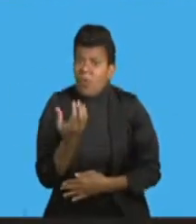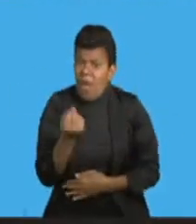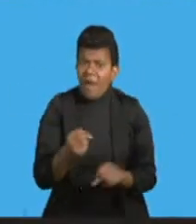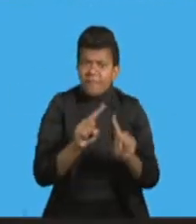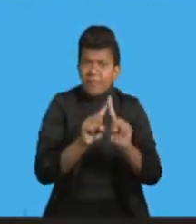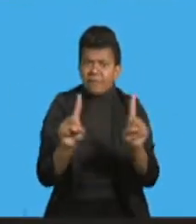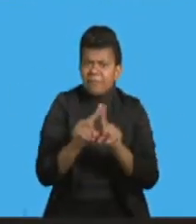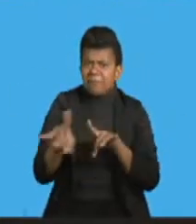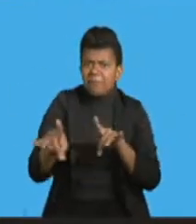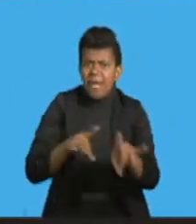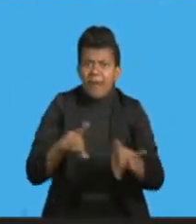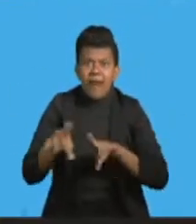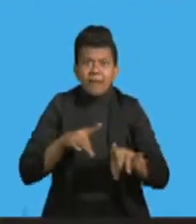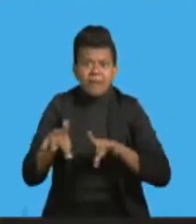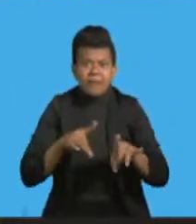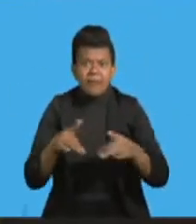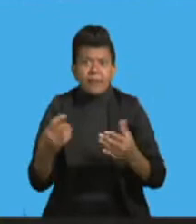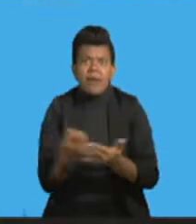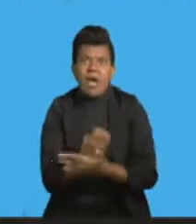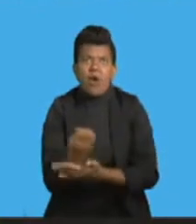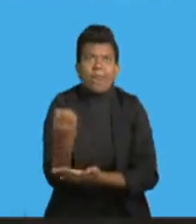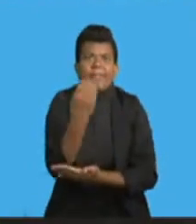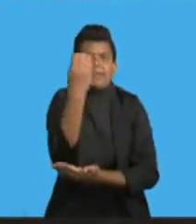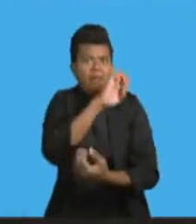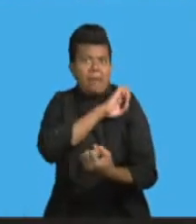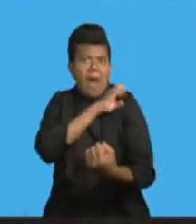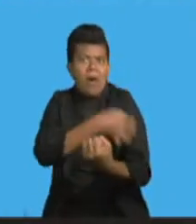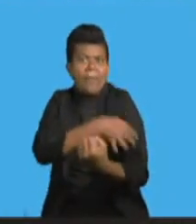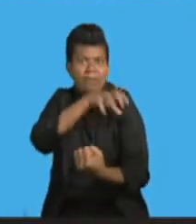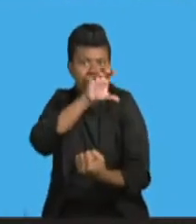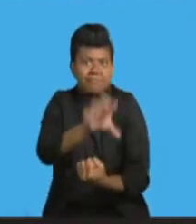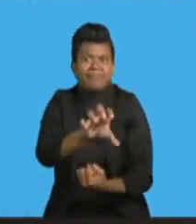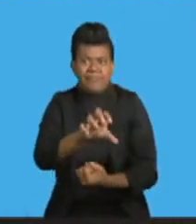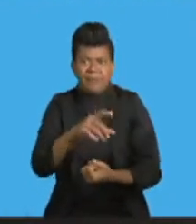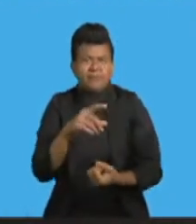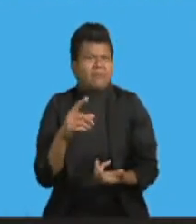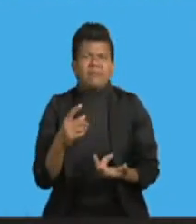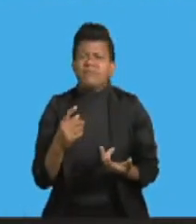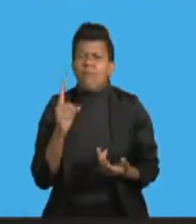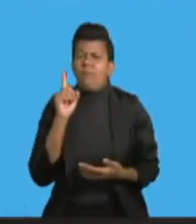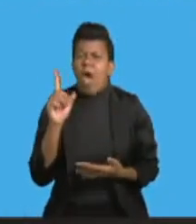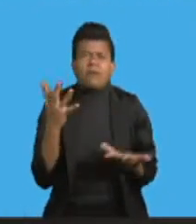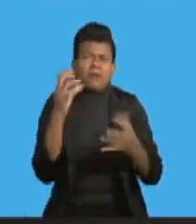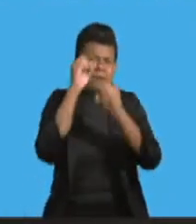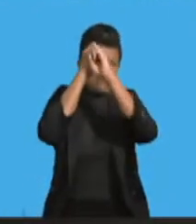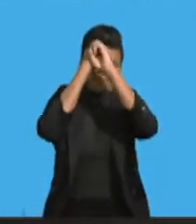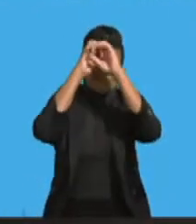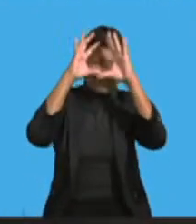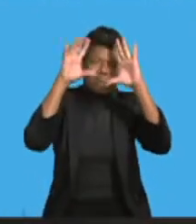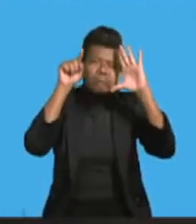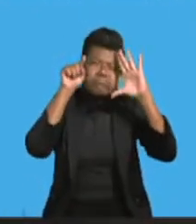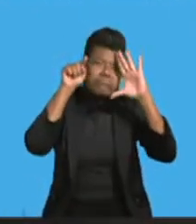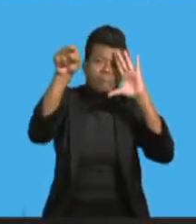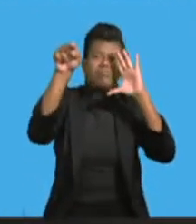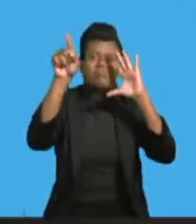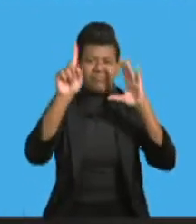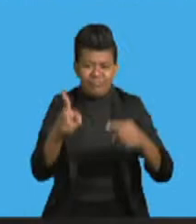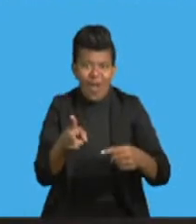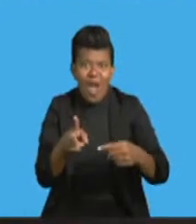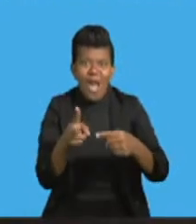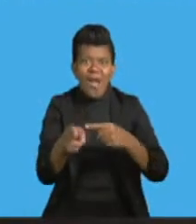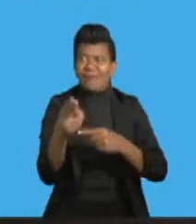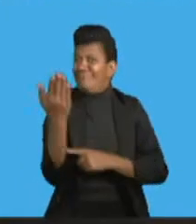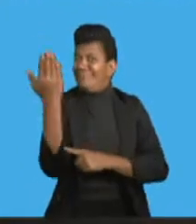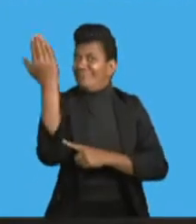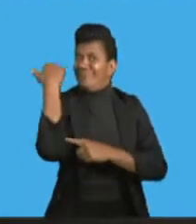the popular efforts in this regards, which was launched by the former Speaker